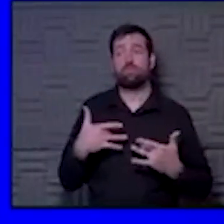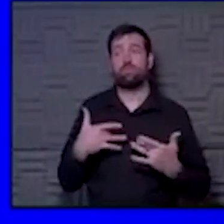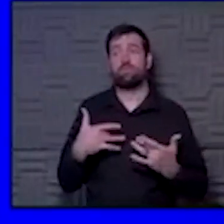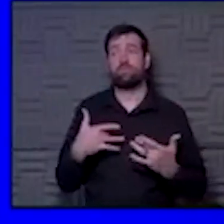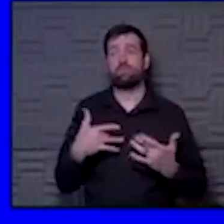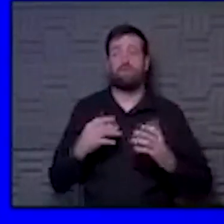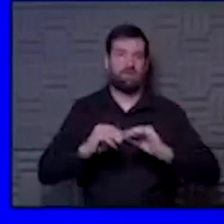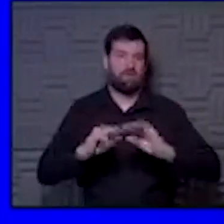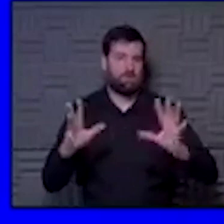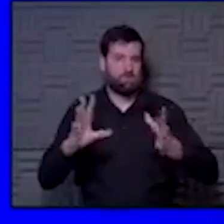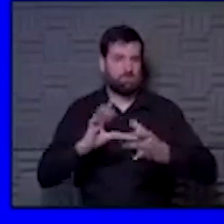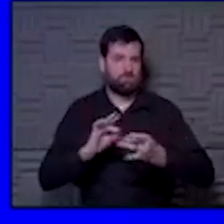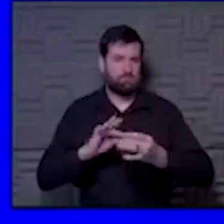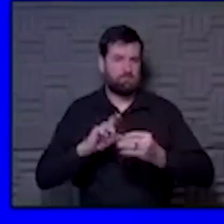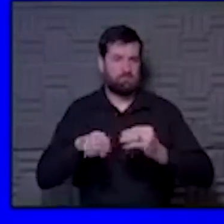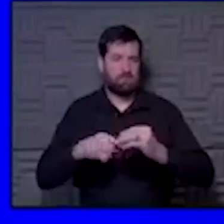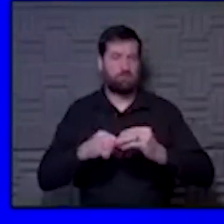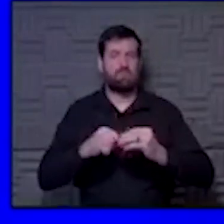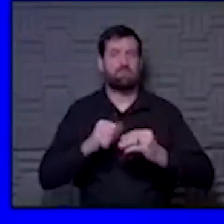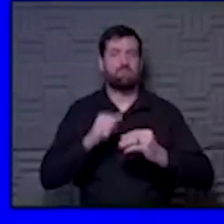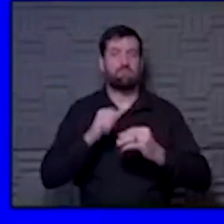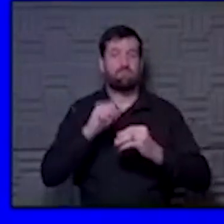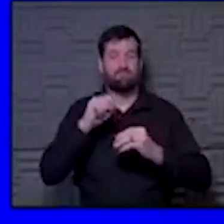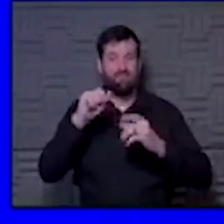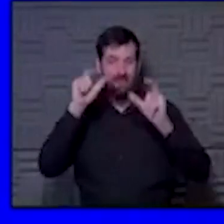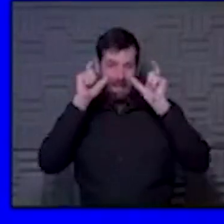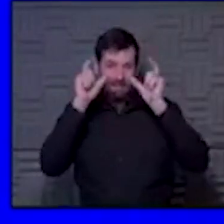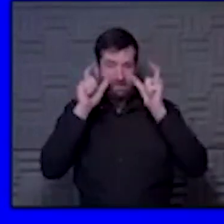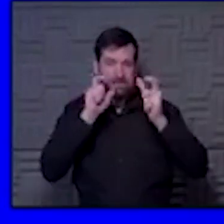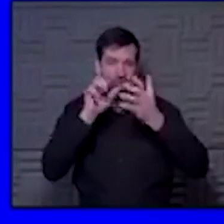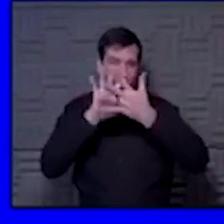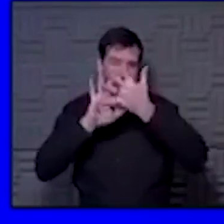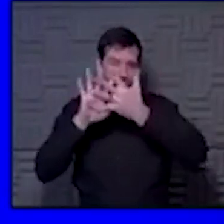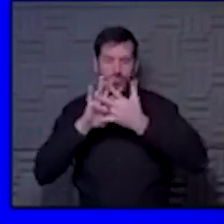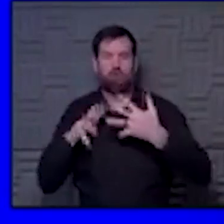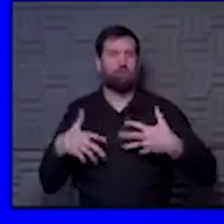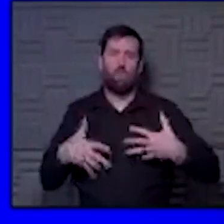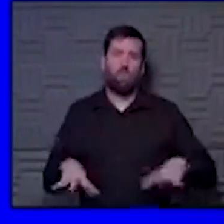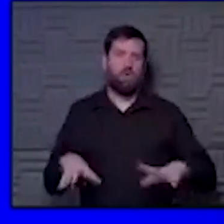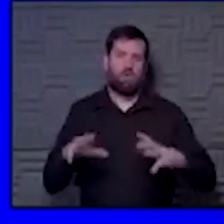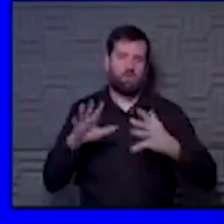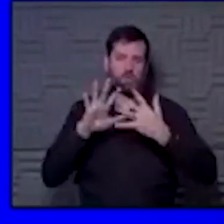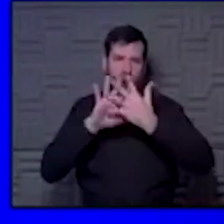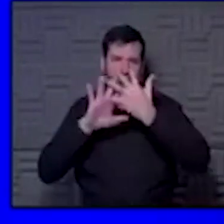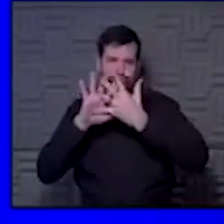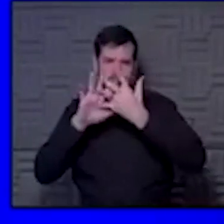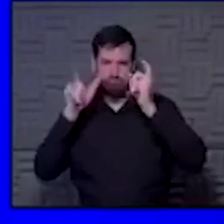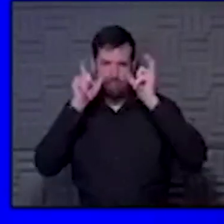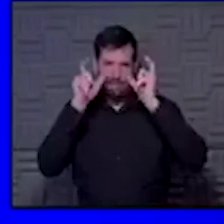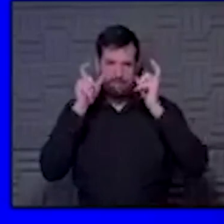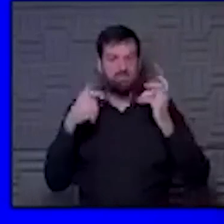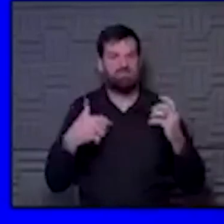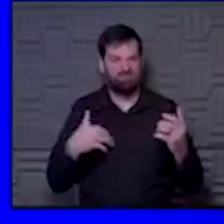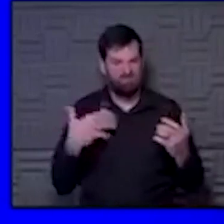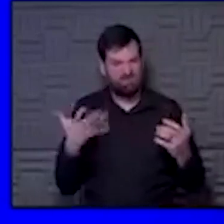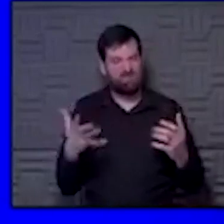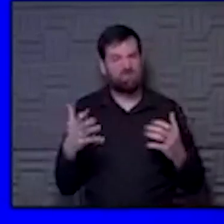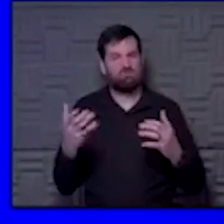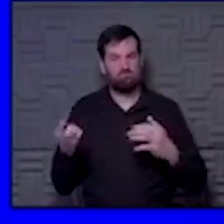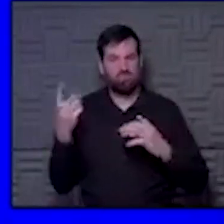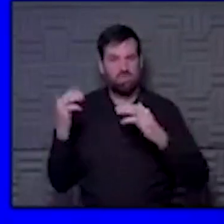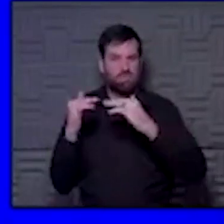you know, obviously she's talking about not fogging for her glasses. We don't want your glasses to fog up. We know I've had a coworker